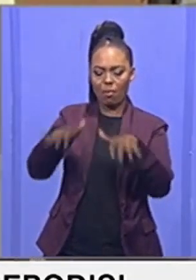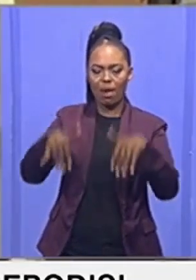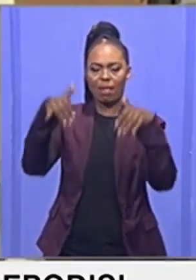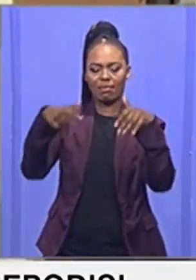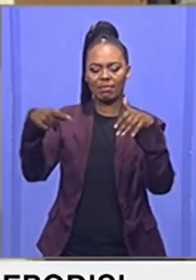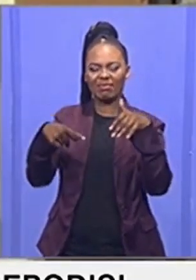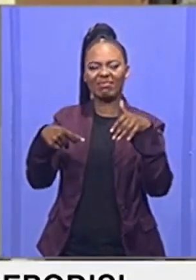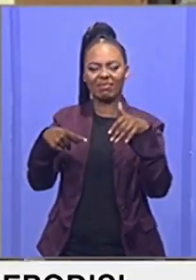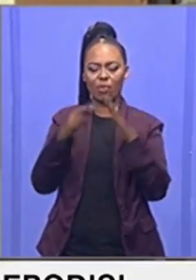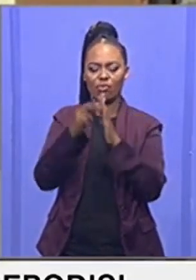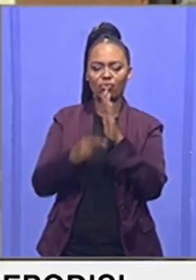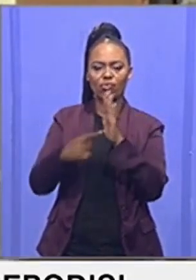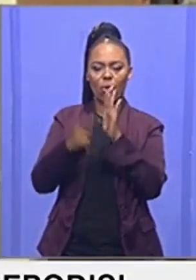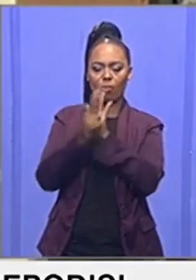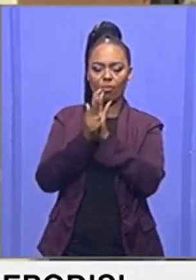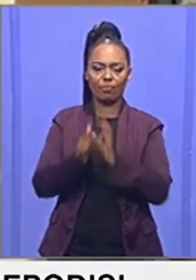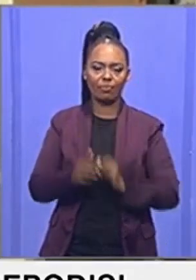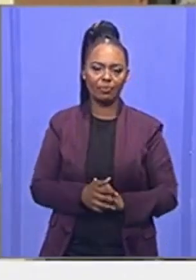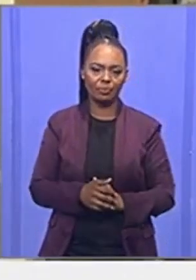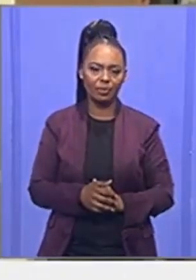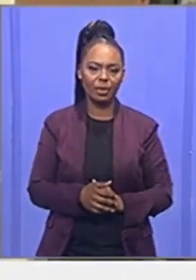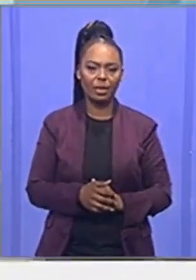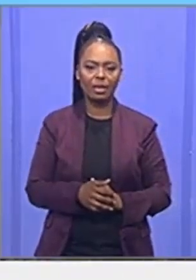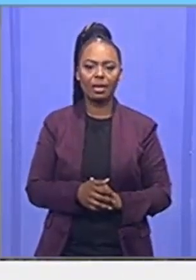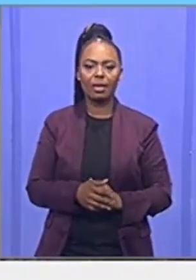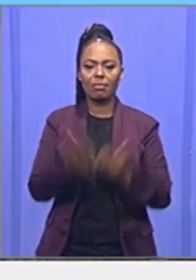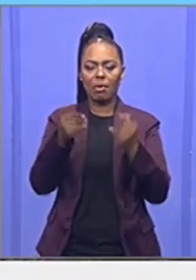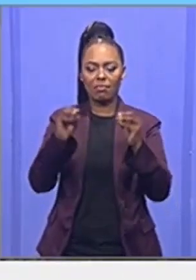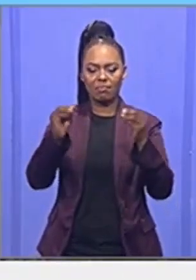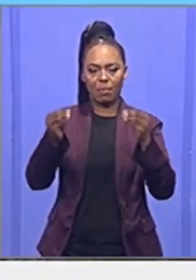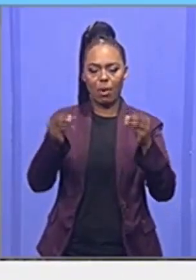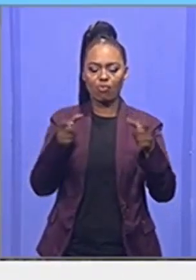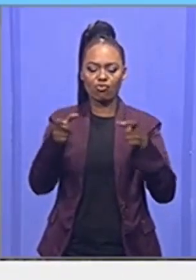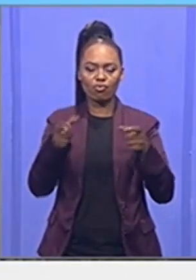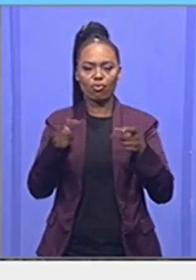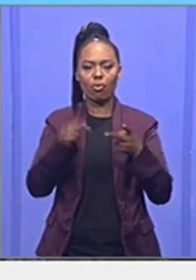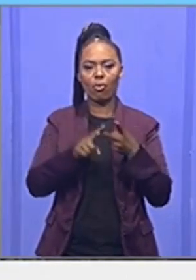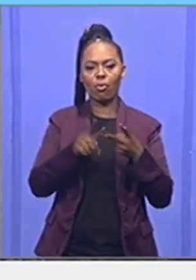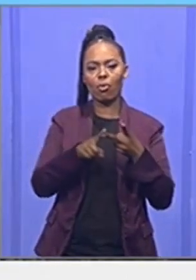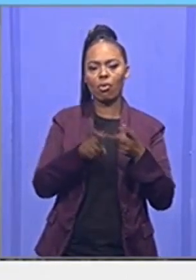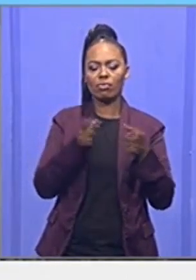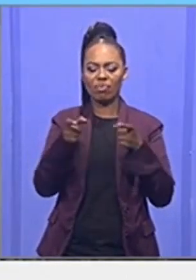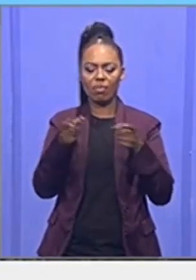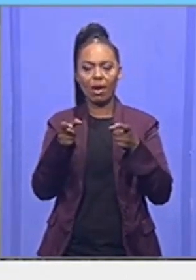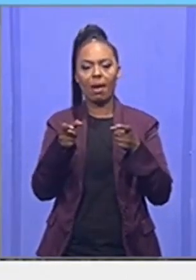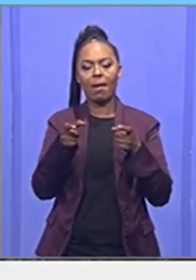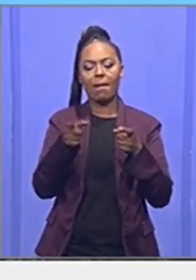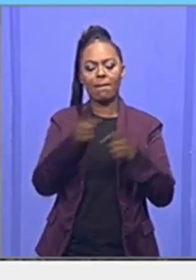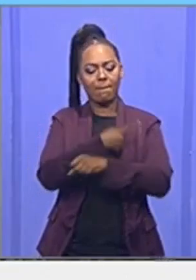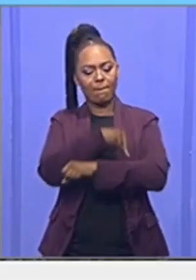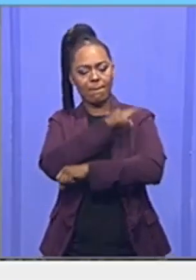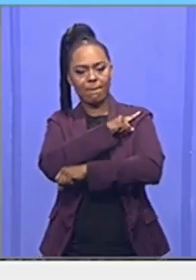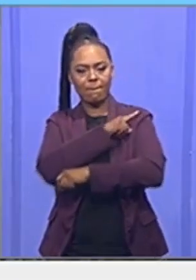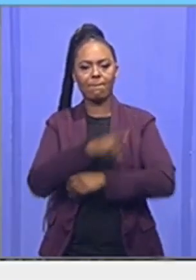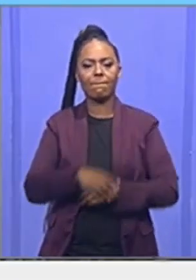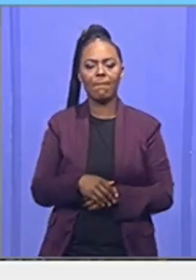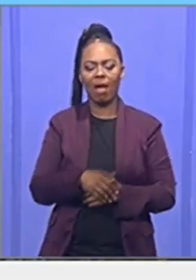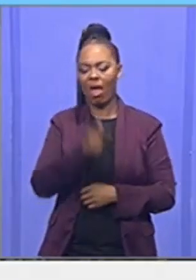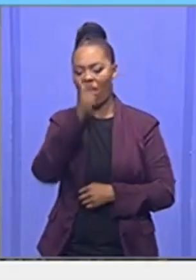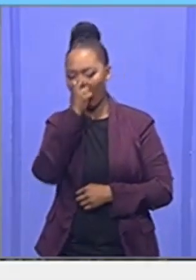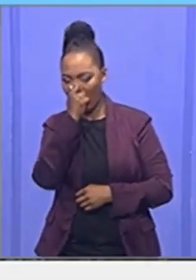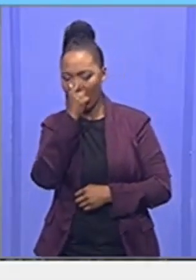of monopolizing power, monopolizing control, consolidating power. There is nothing like that